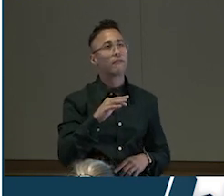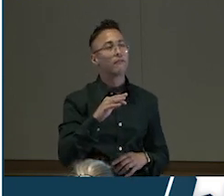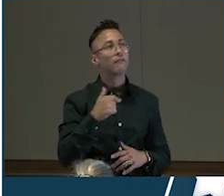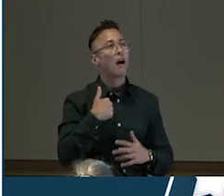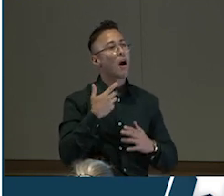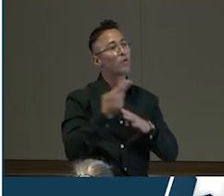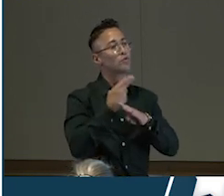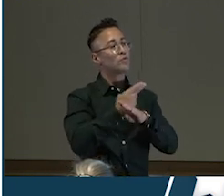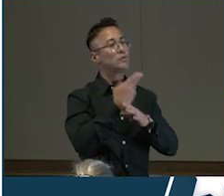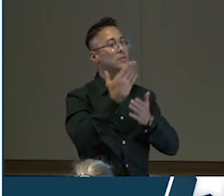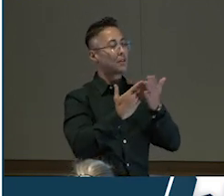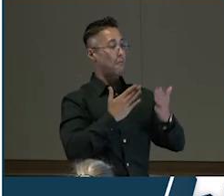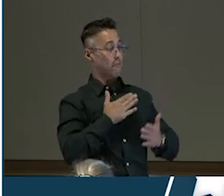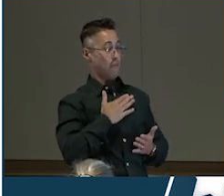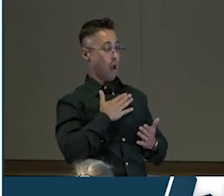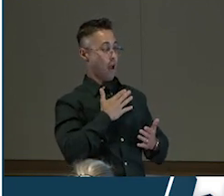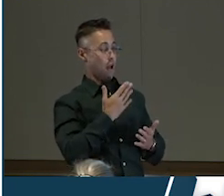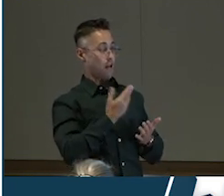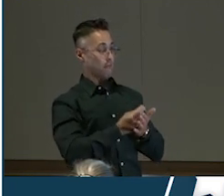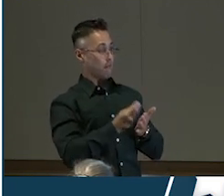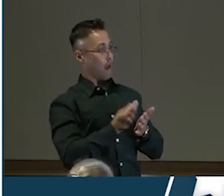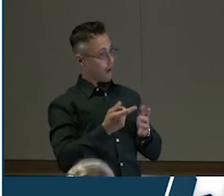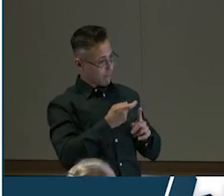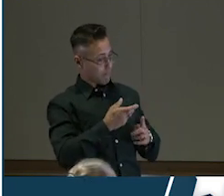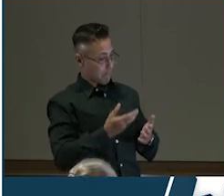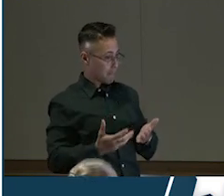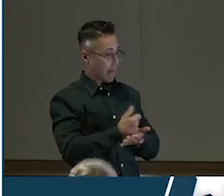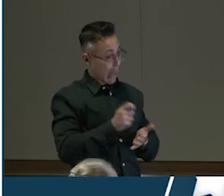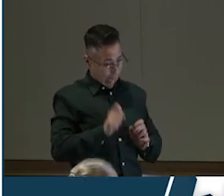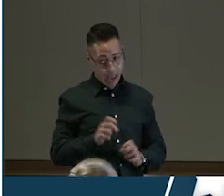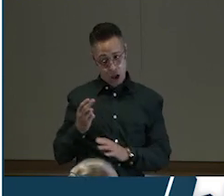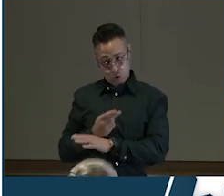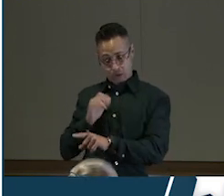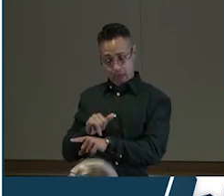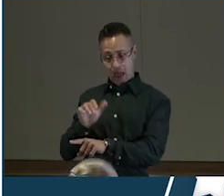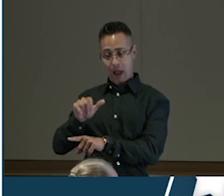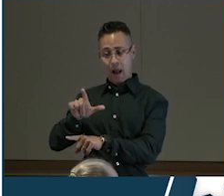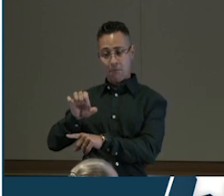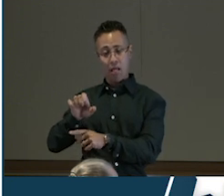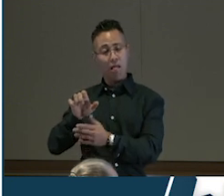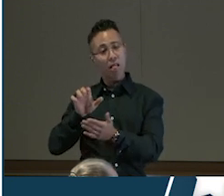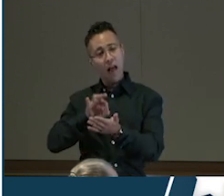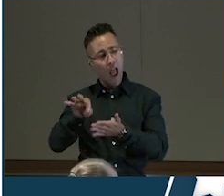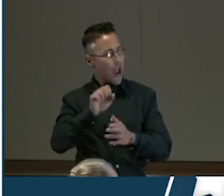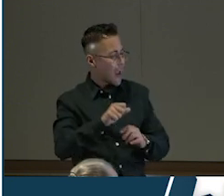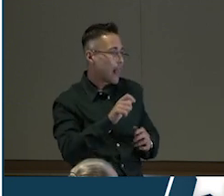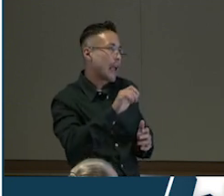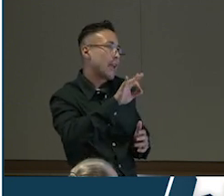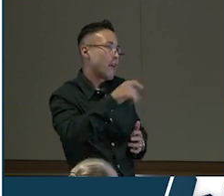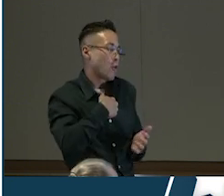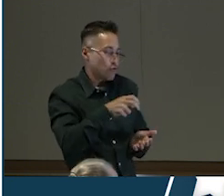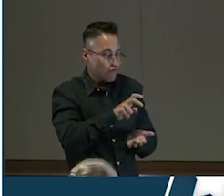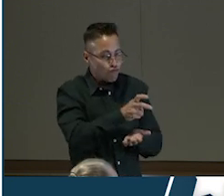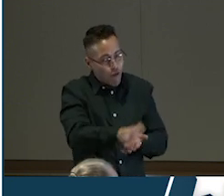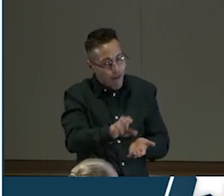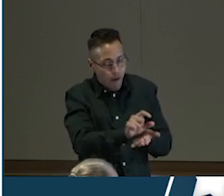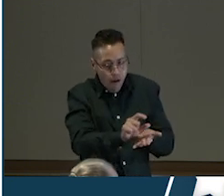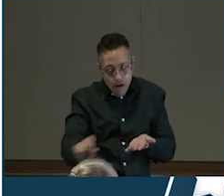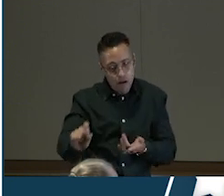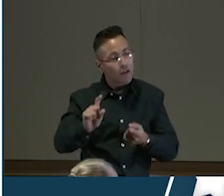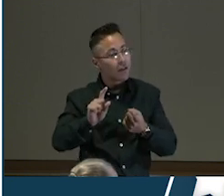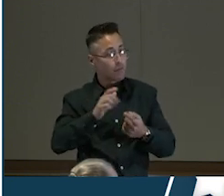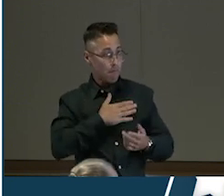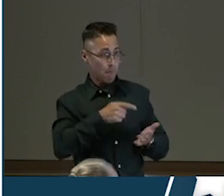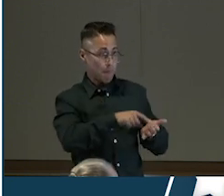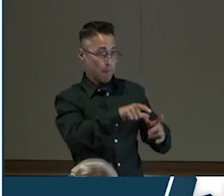like my personal pay, can I use that able account? Like if I wanted to transfer every paycheck a certain amount into that able account?